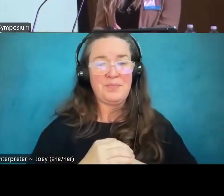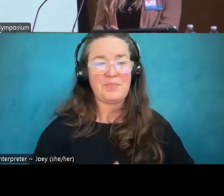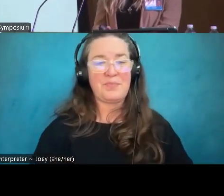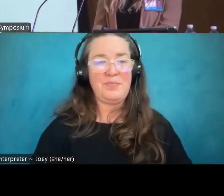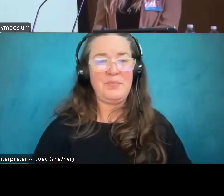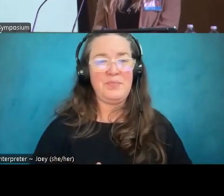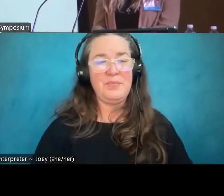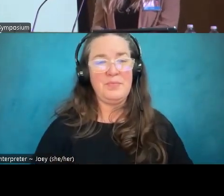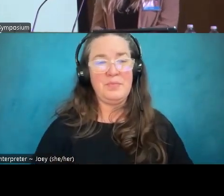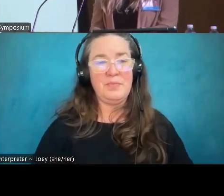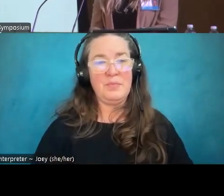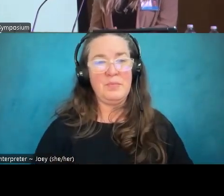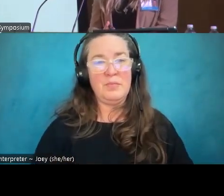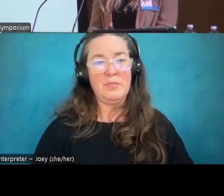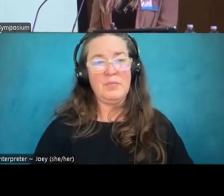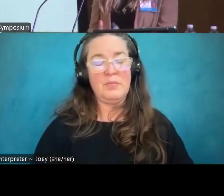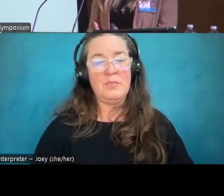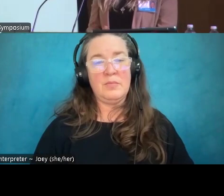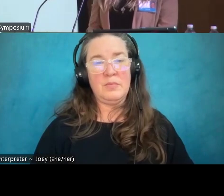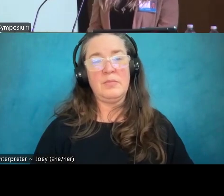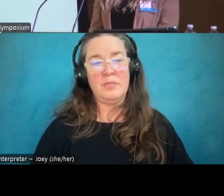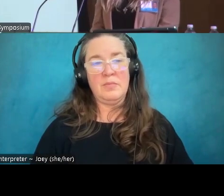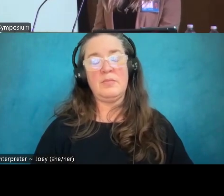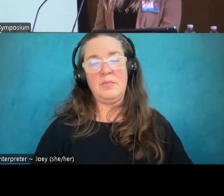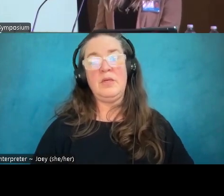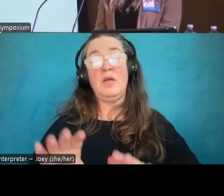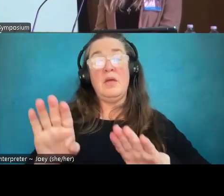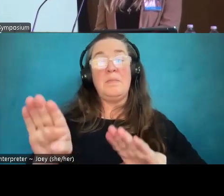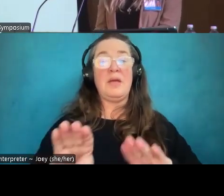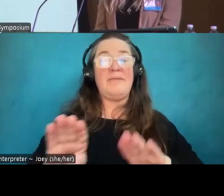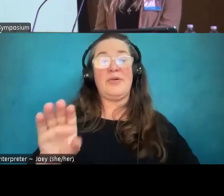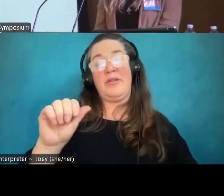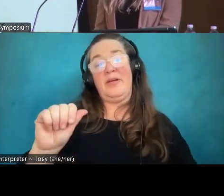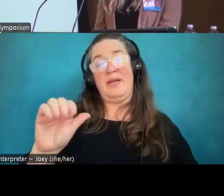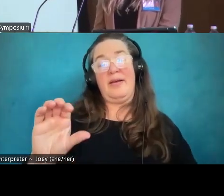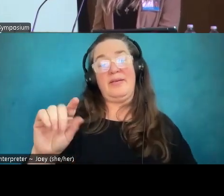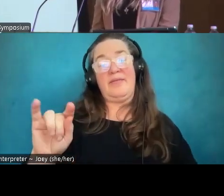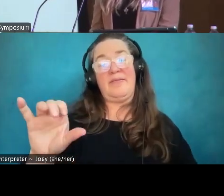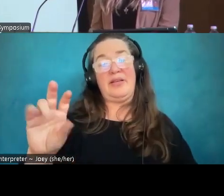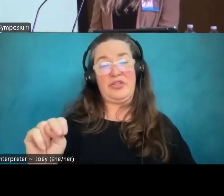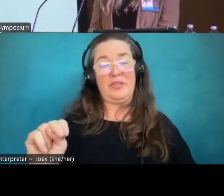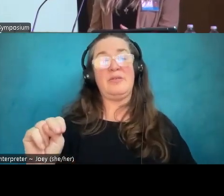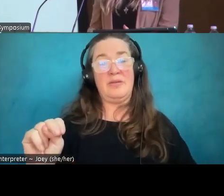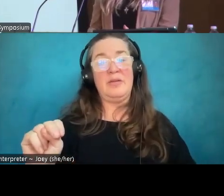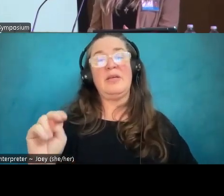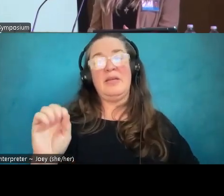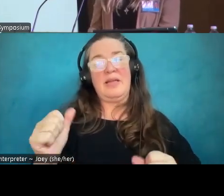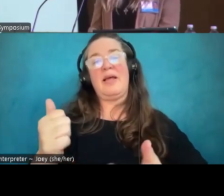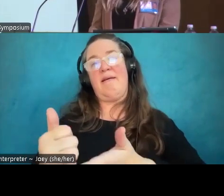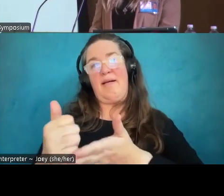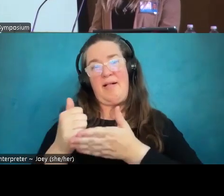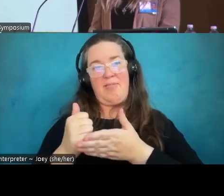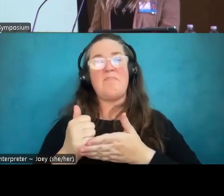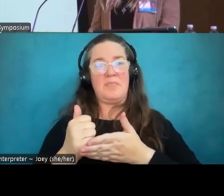And so behavioral activation is an approach that can help with living that preferred narrative, along with helping your mood and